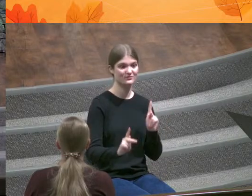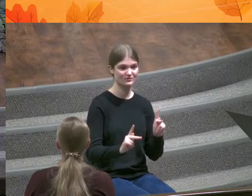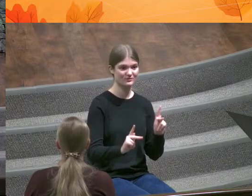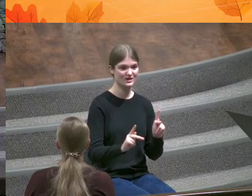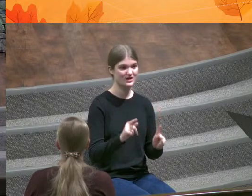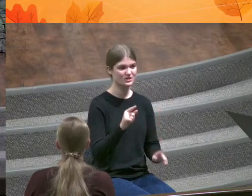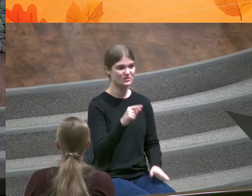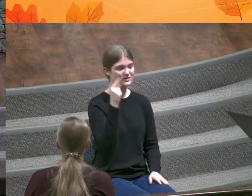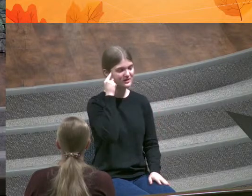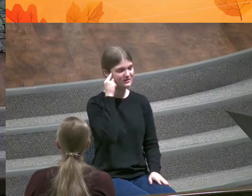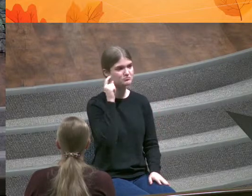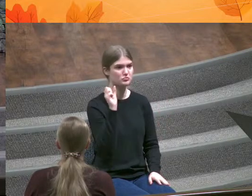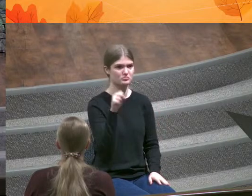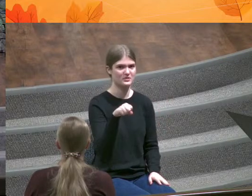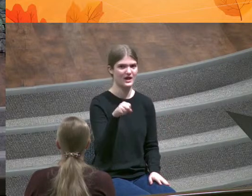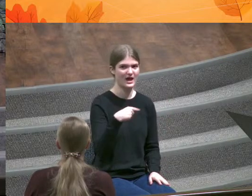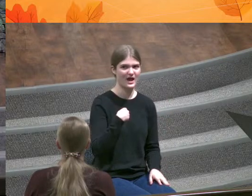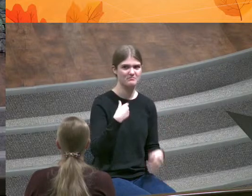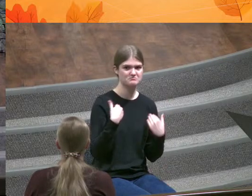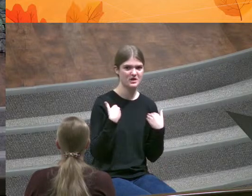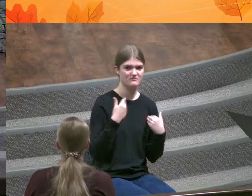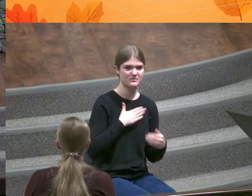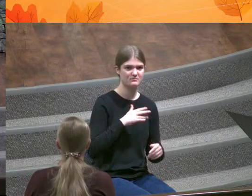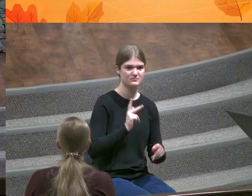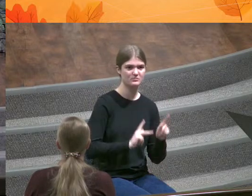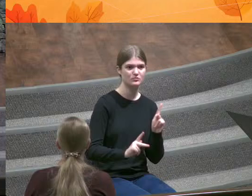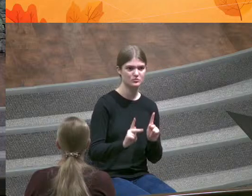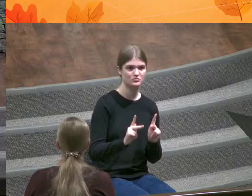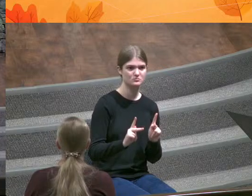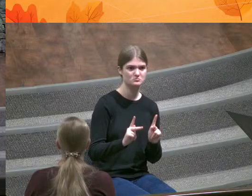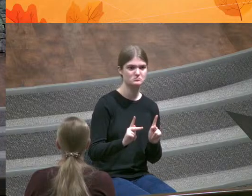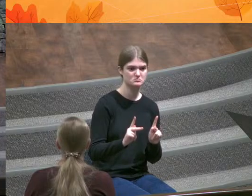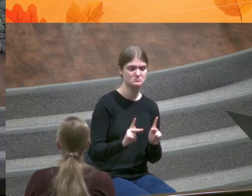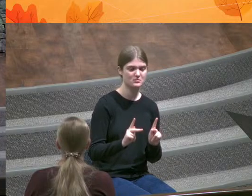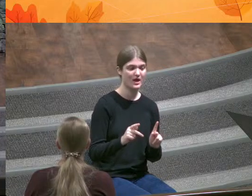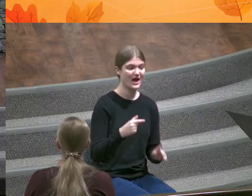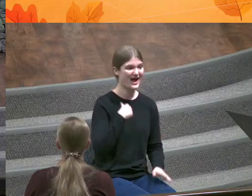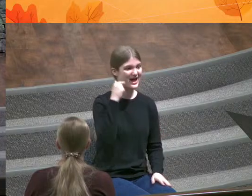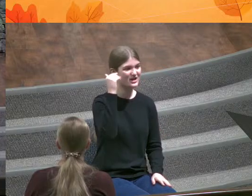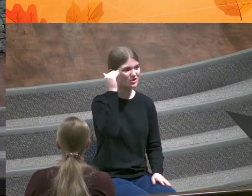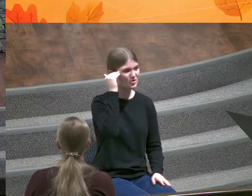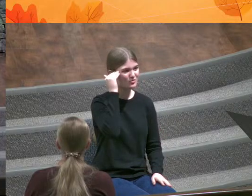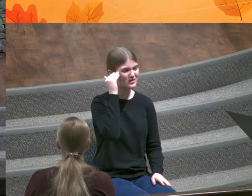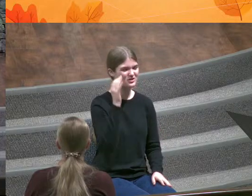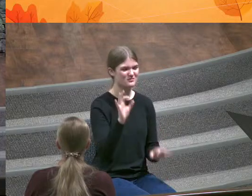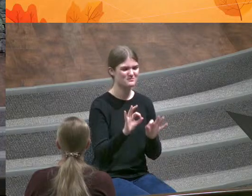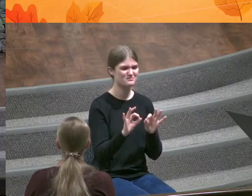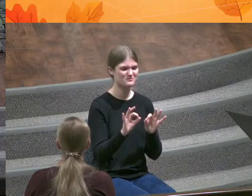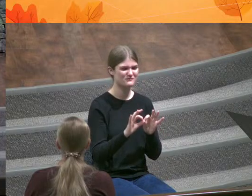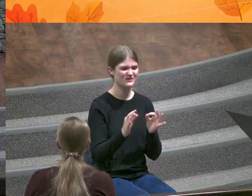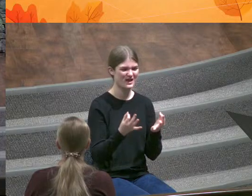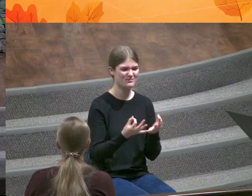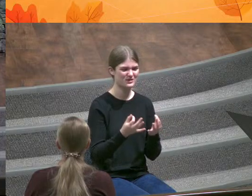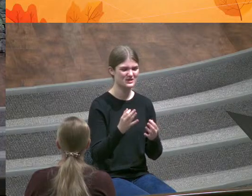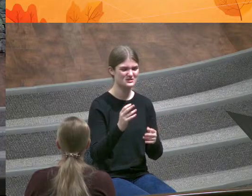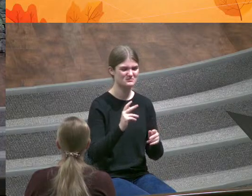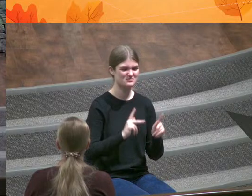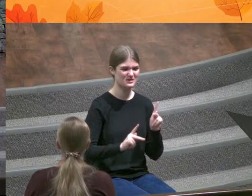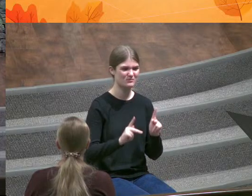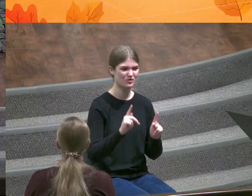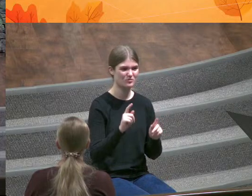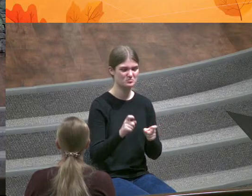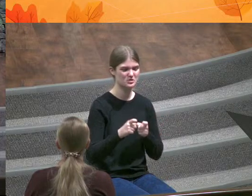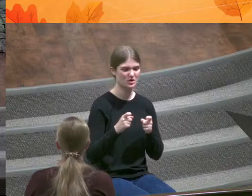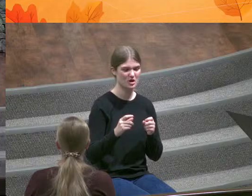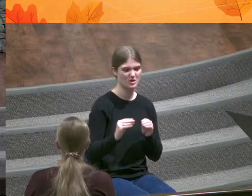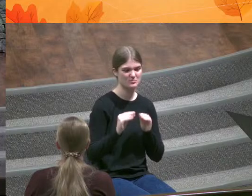you think, well, yeah, what do you want to know? I can tell you about my people. And I know those are your people, and I know that that's people that God